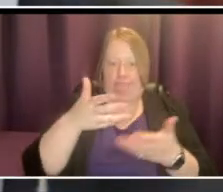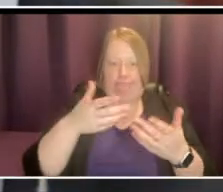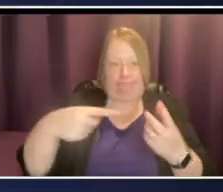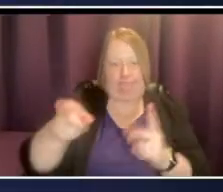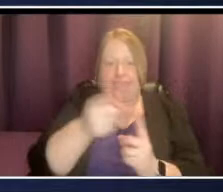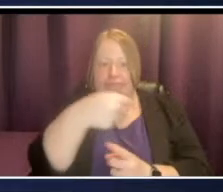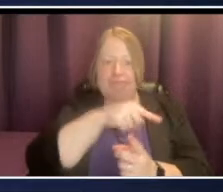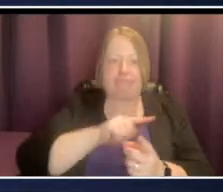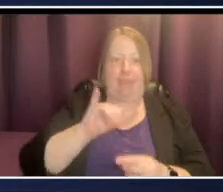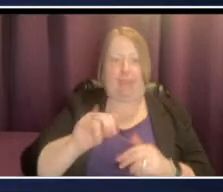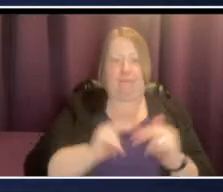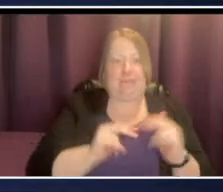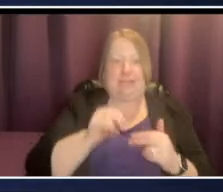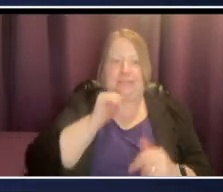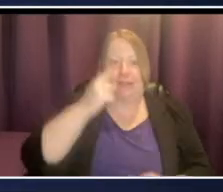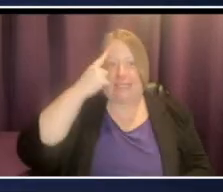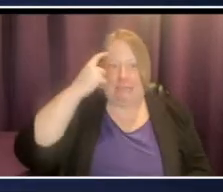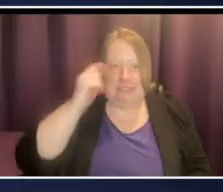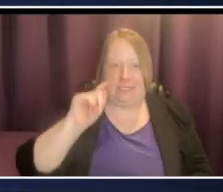all.